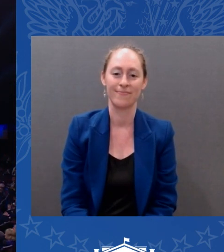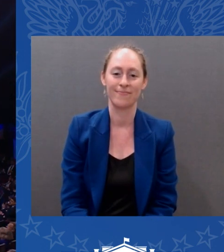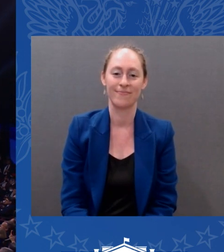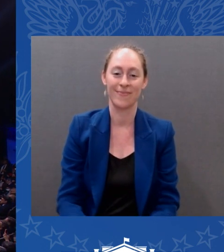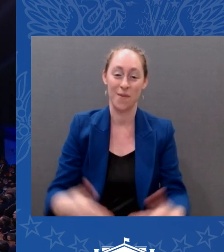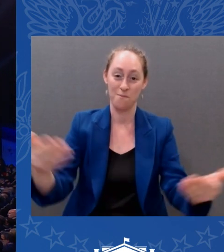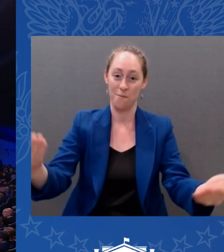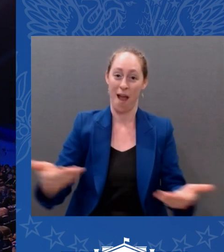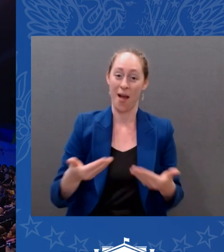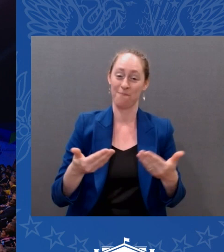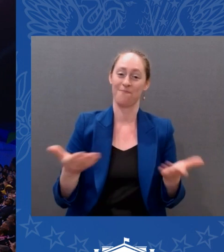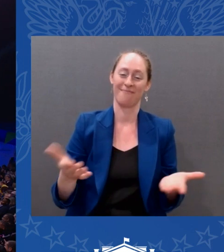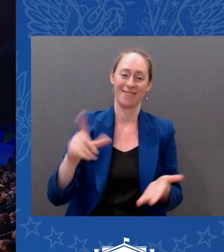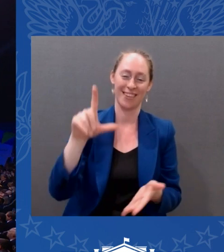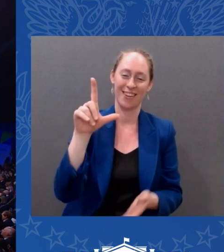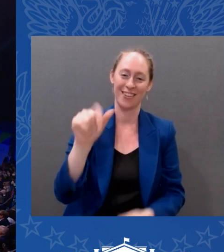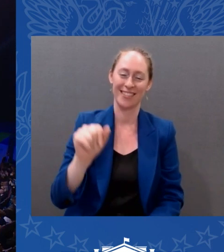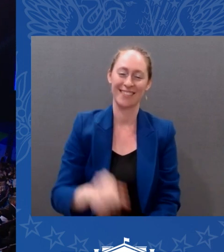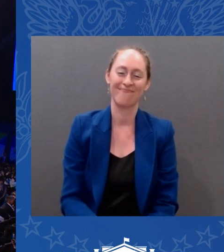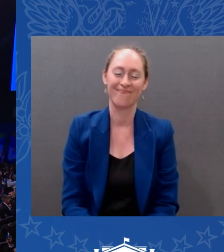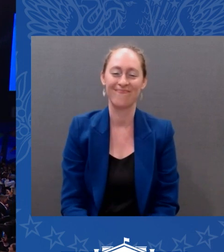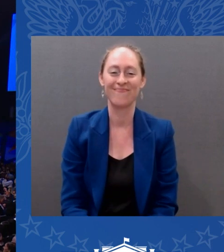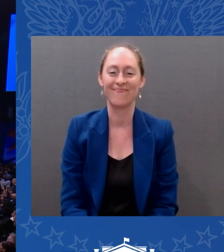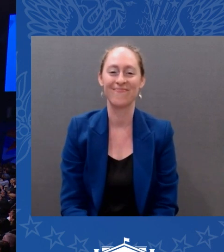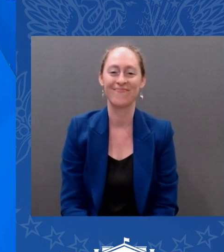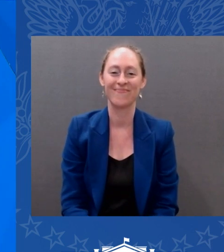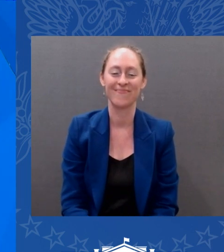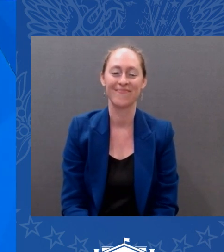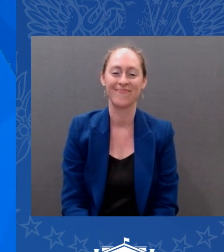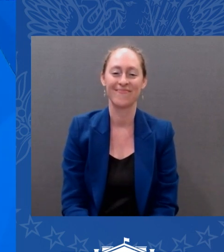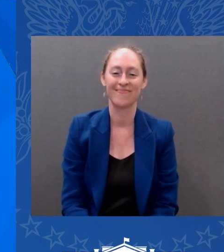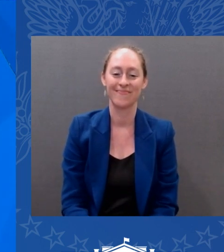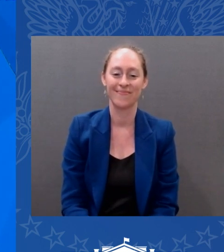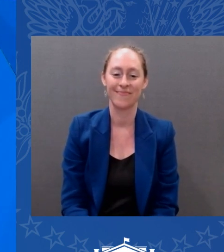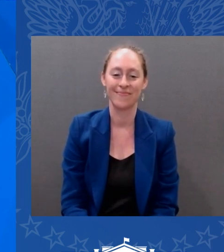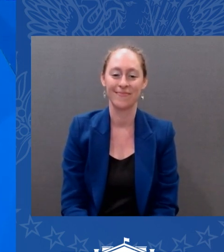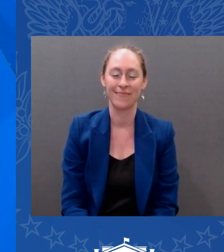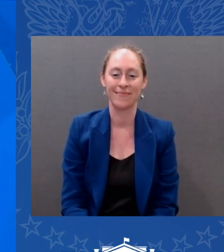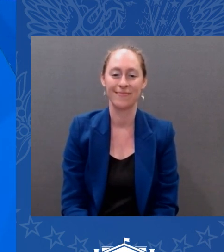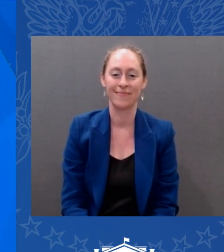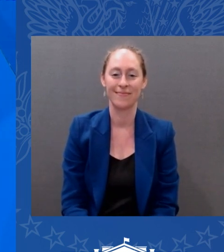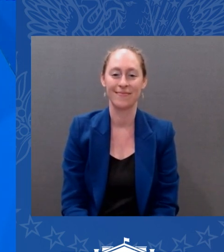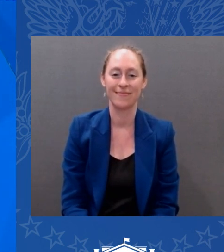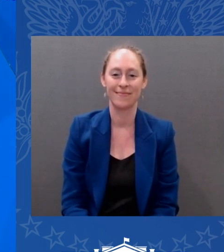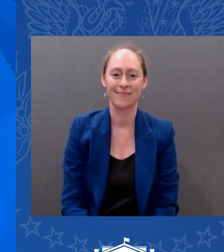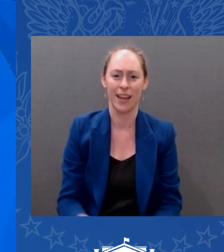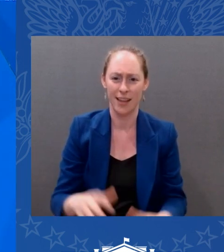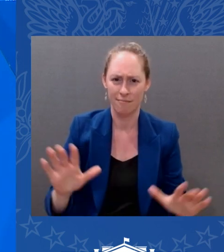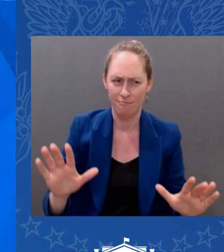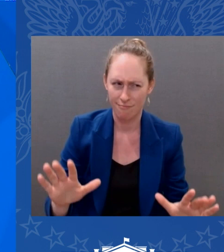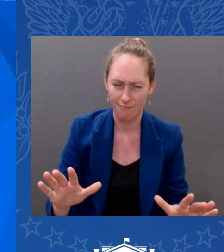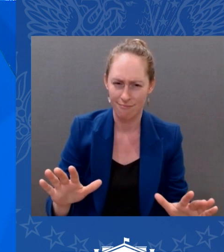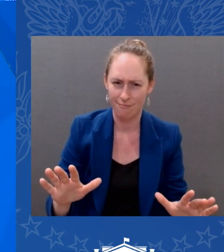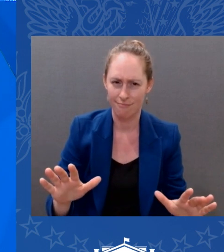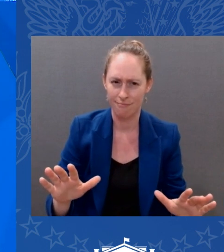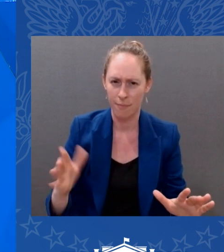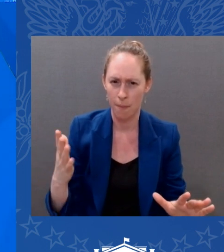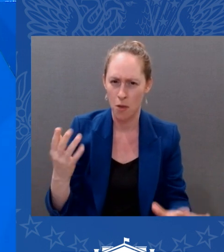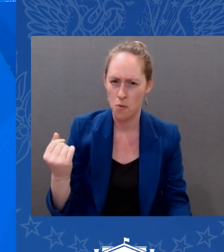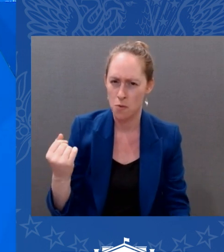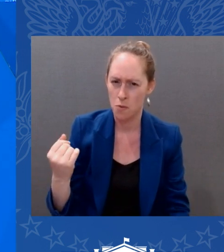And I probably should stop right here because I've followed some difficult acts in the past.